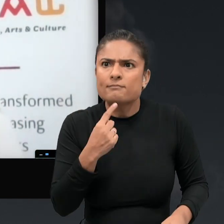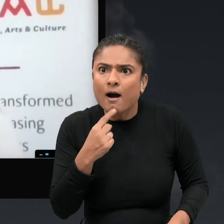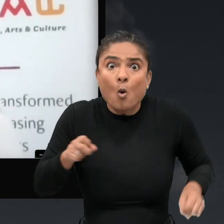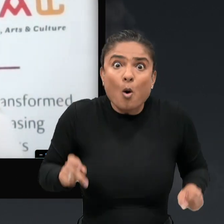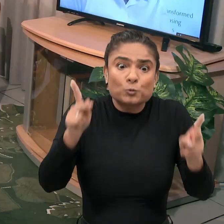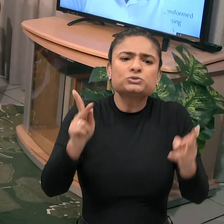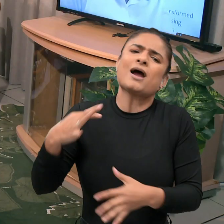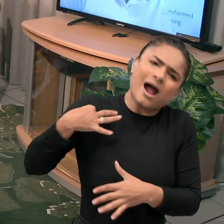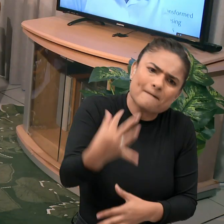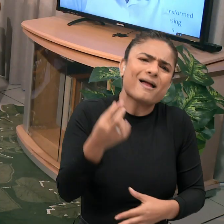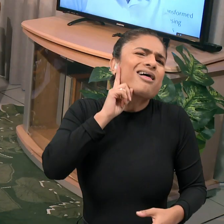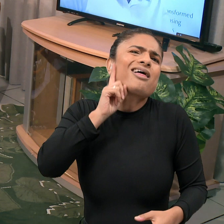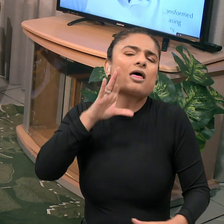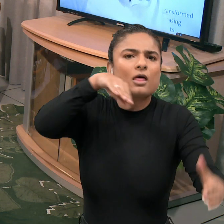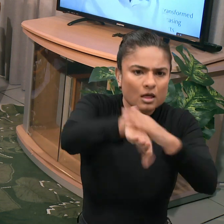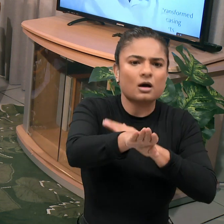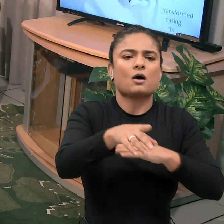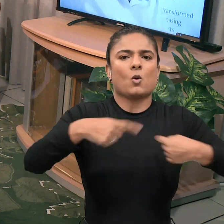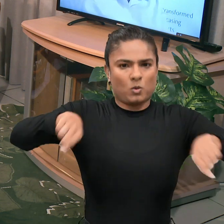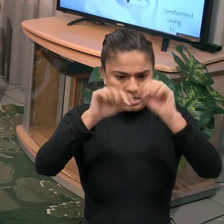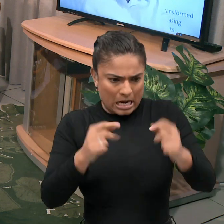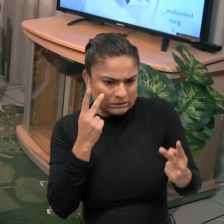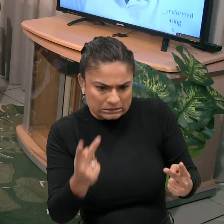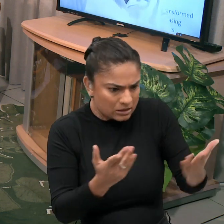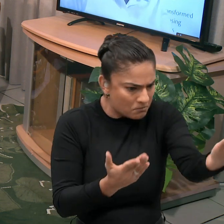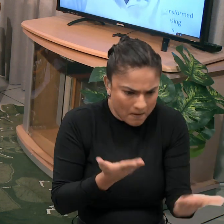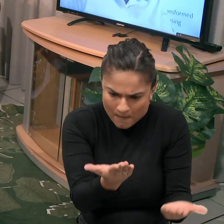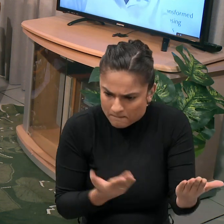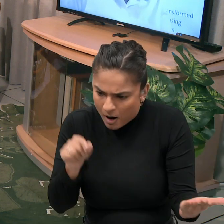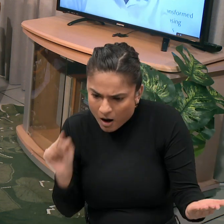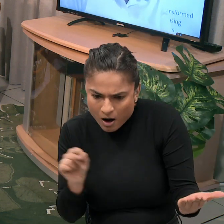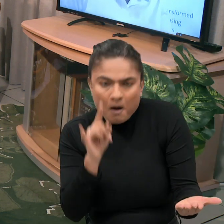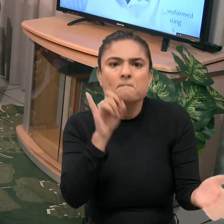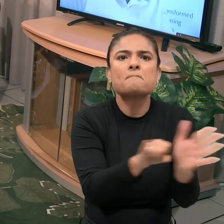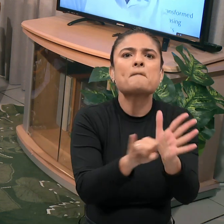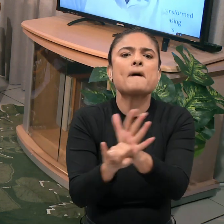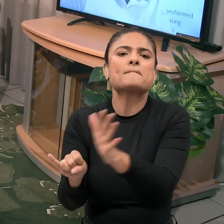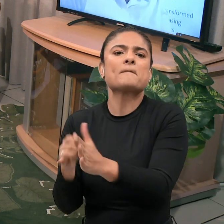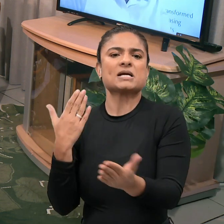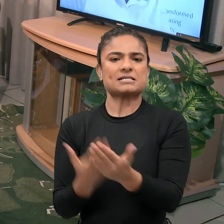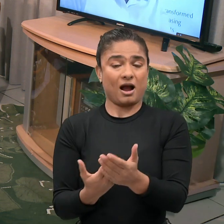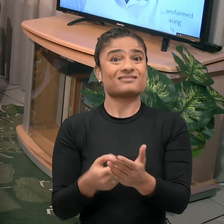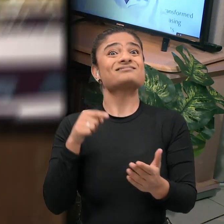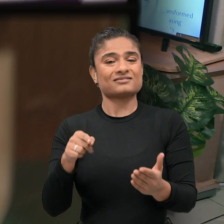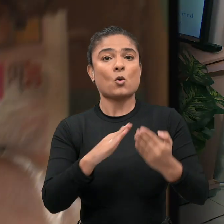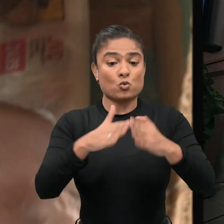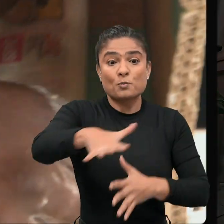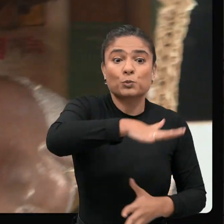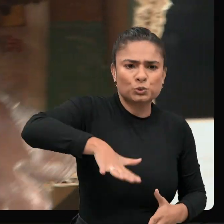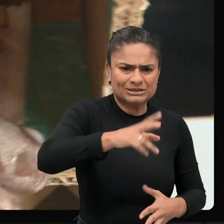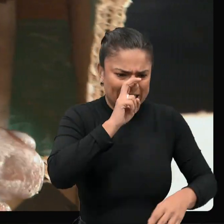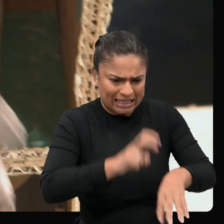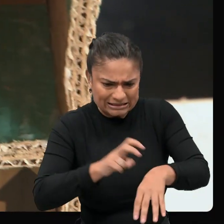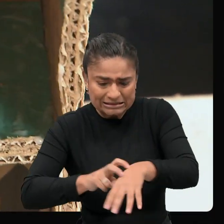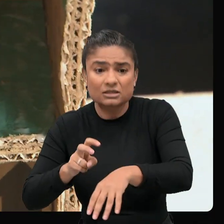that opportunity, because in that we're able to identify them to say there is a need in a